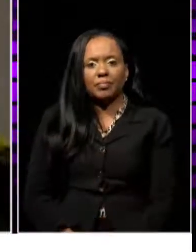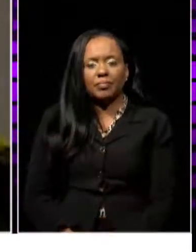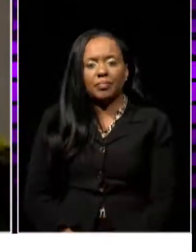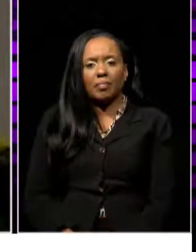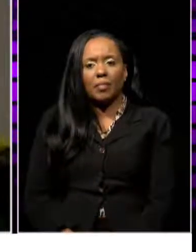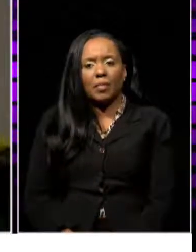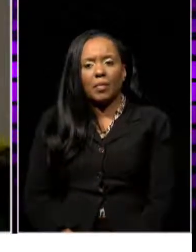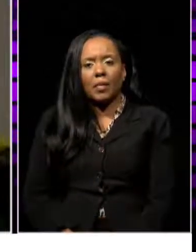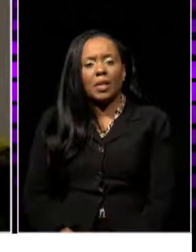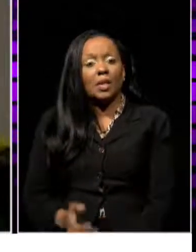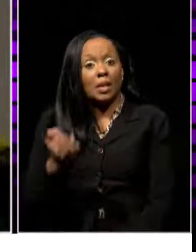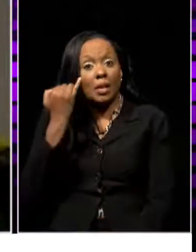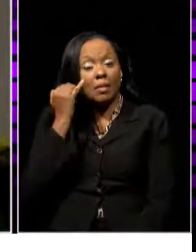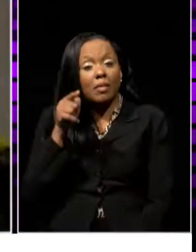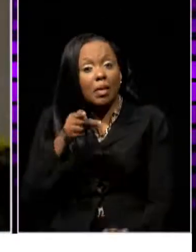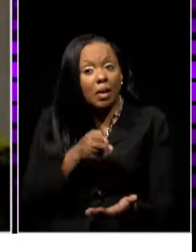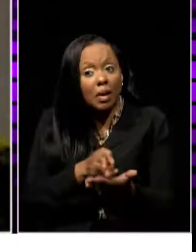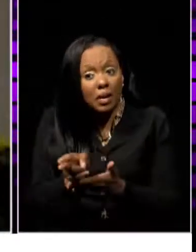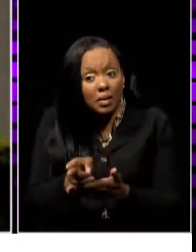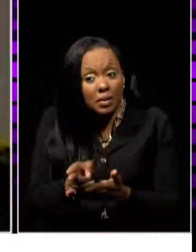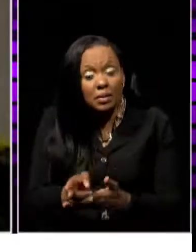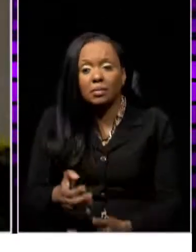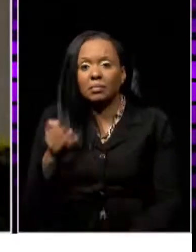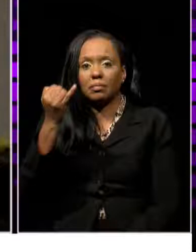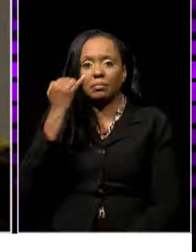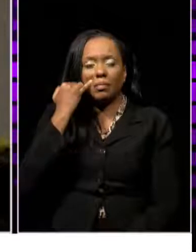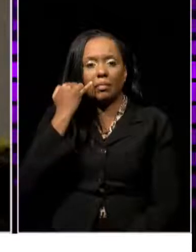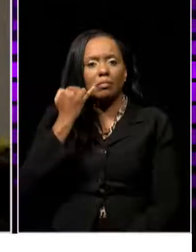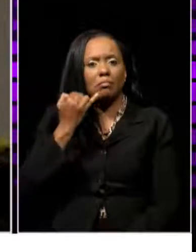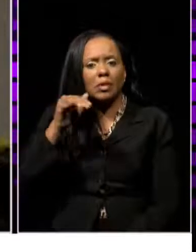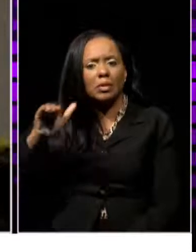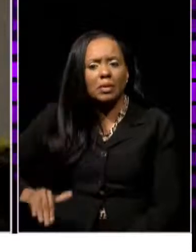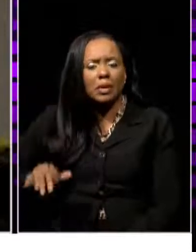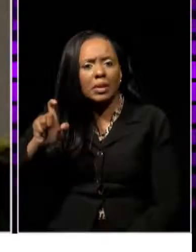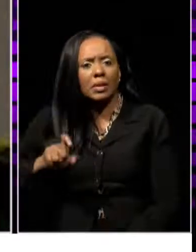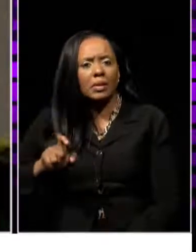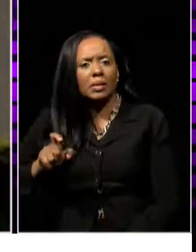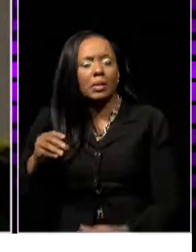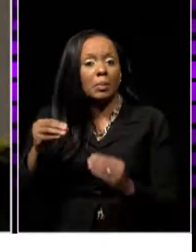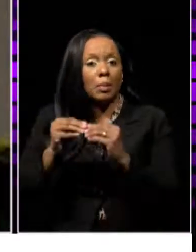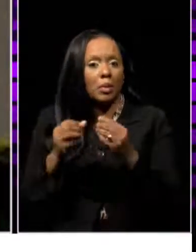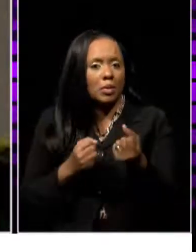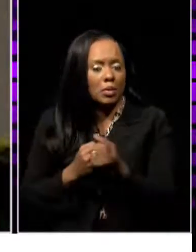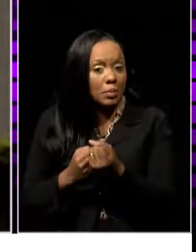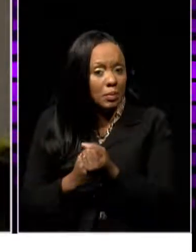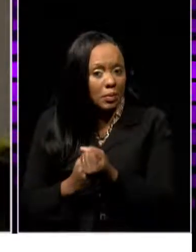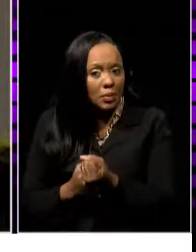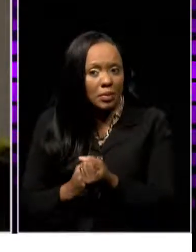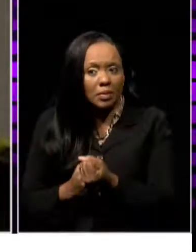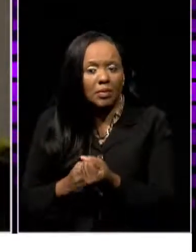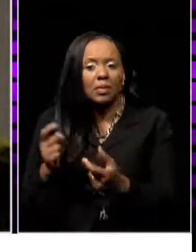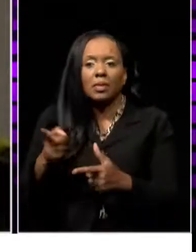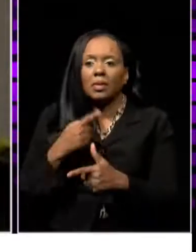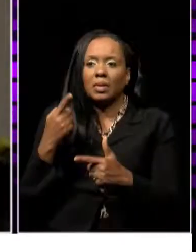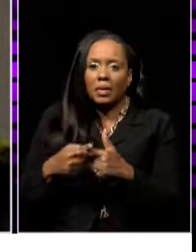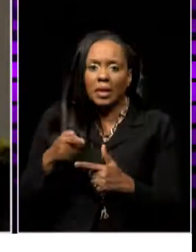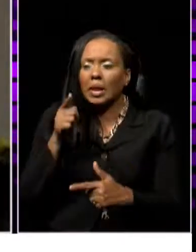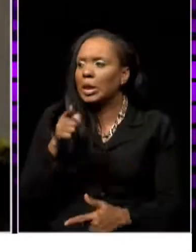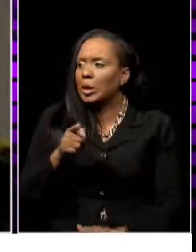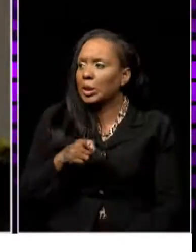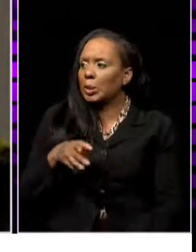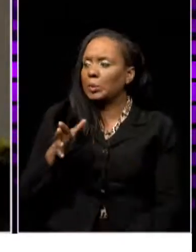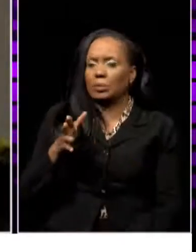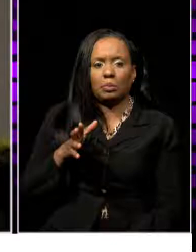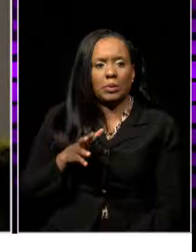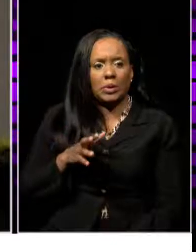child needs, and if they do need that extra support, then you look around in the same way that you would shop around